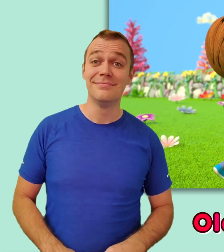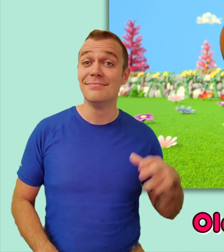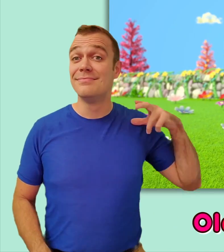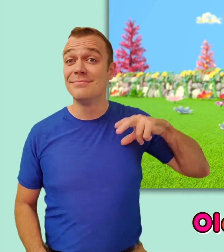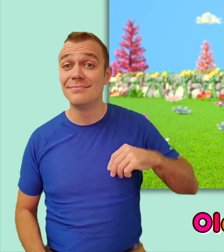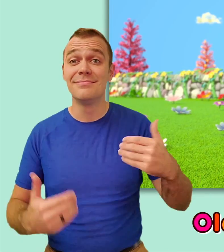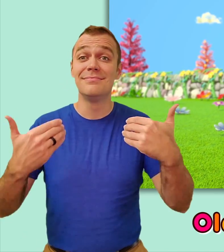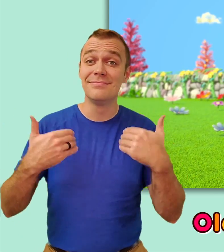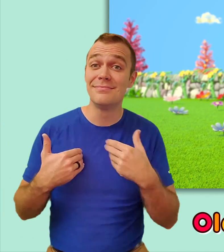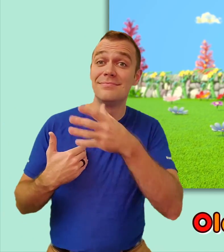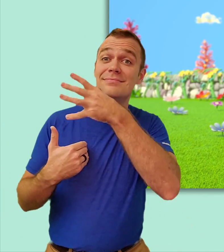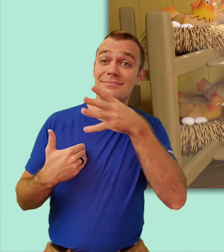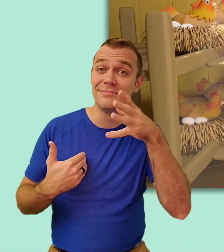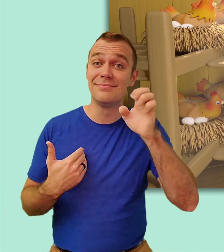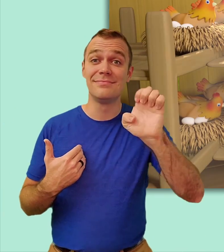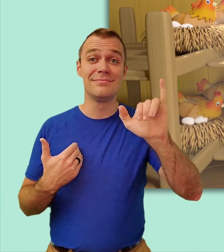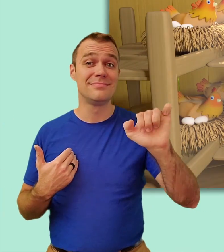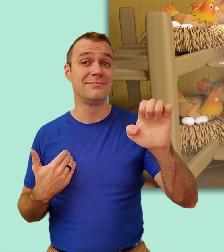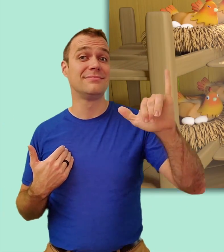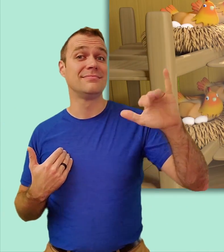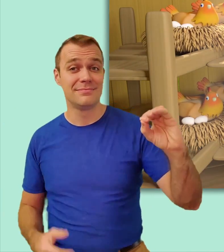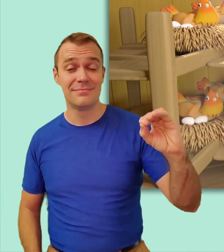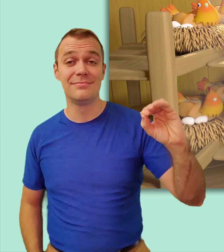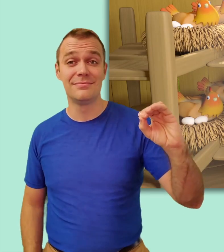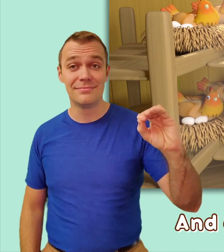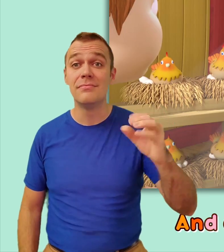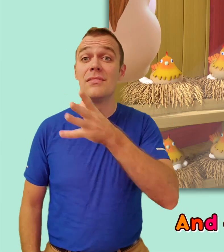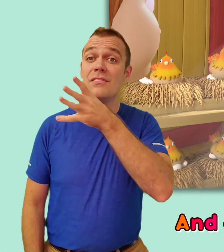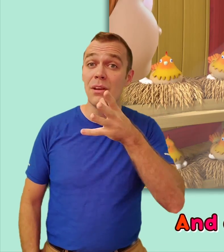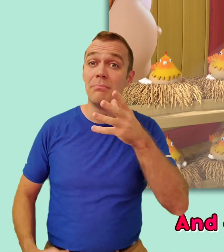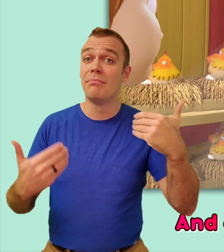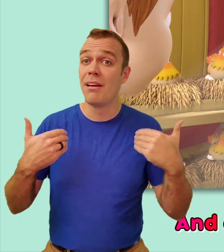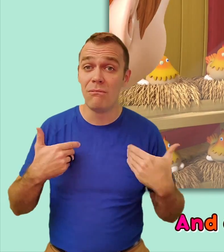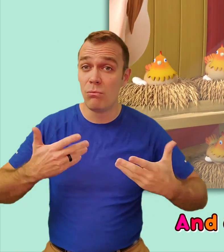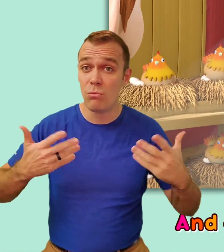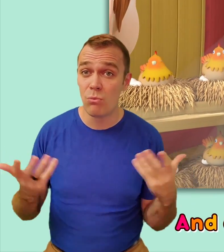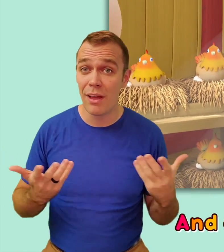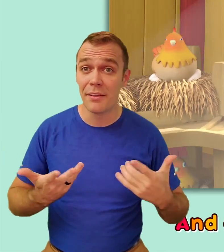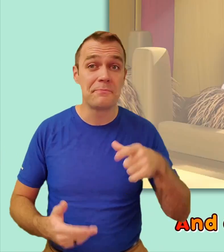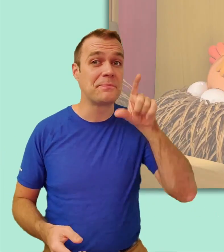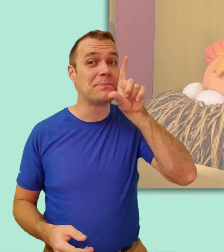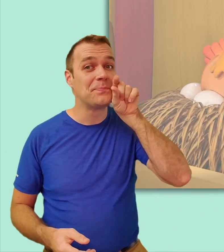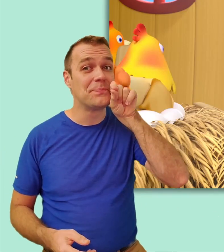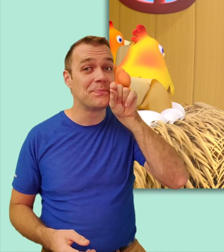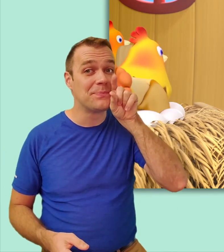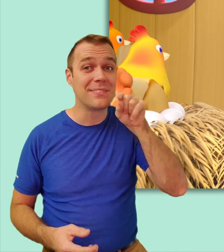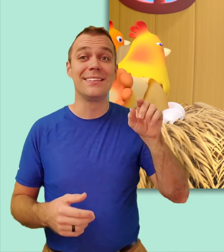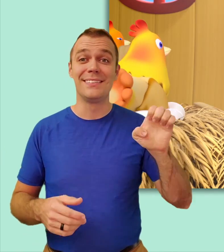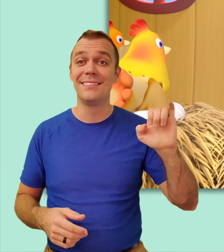Old MacDonald had a farm, E-I-E-I-O. And on his farm he had a chicken,